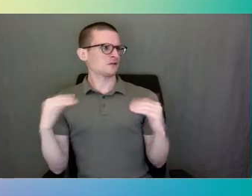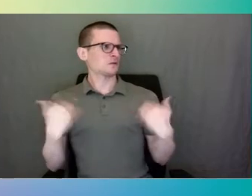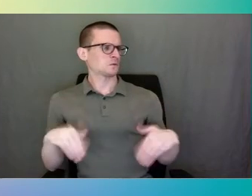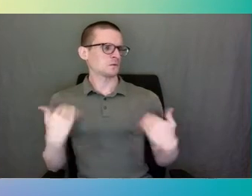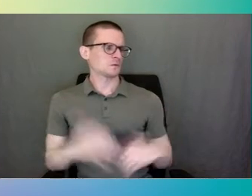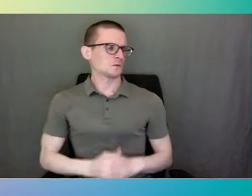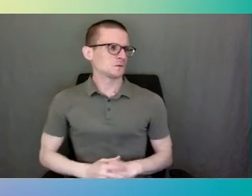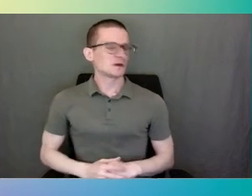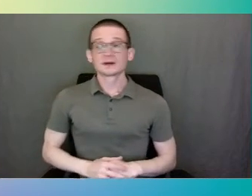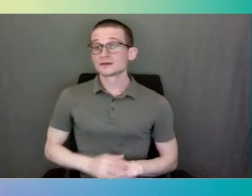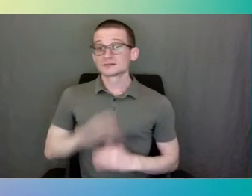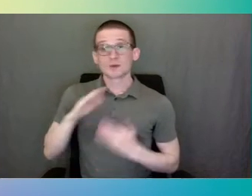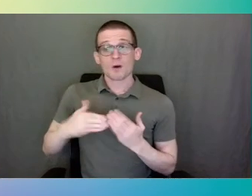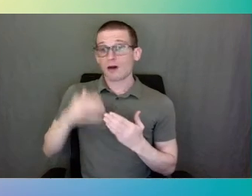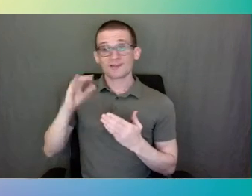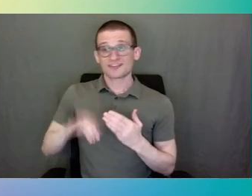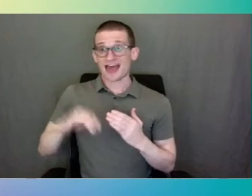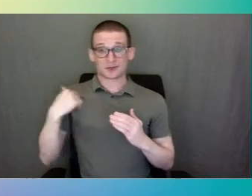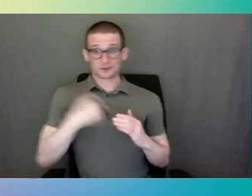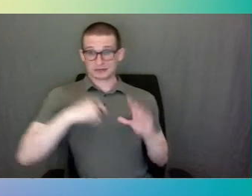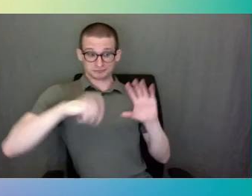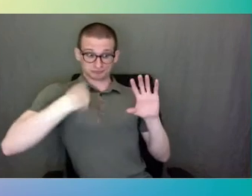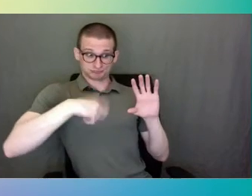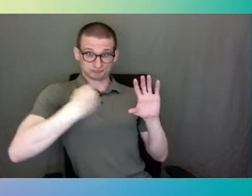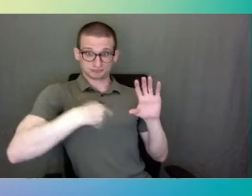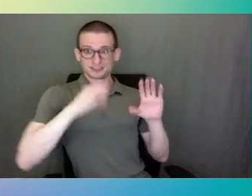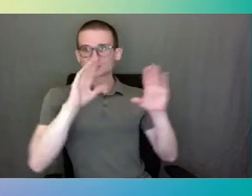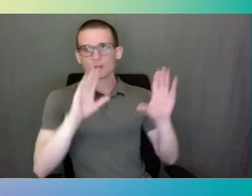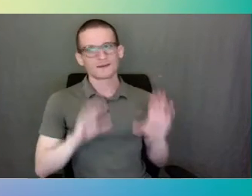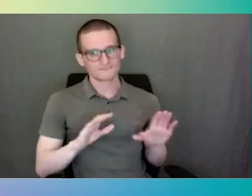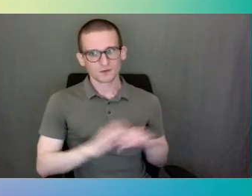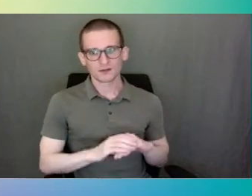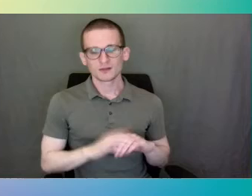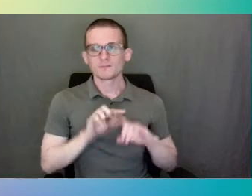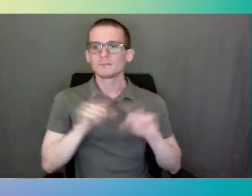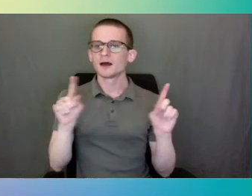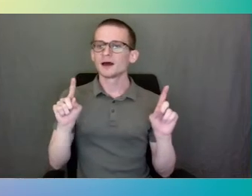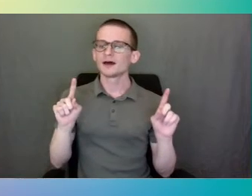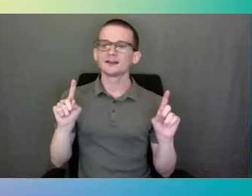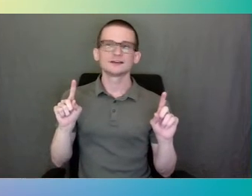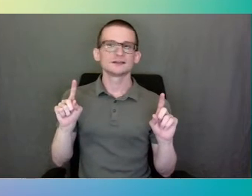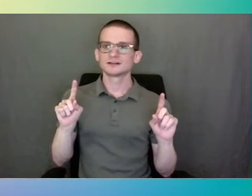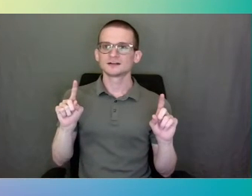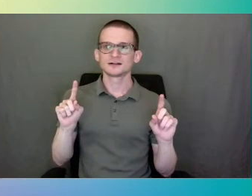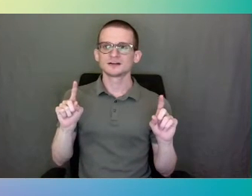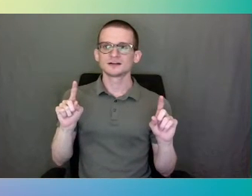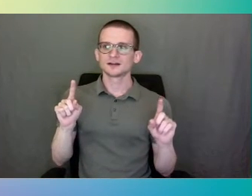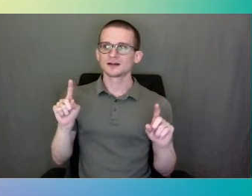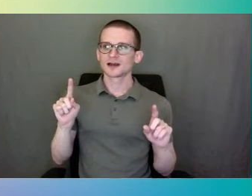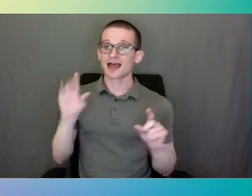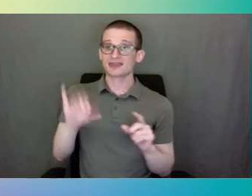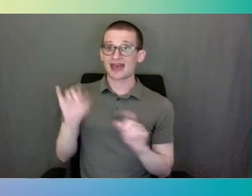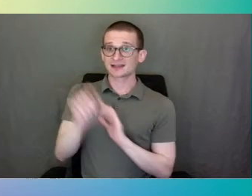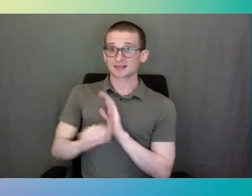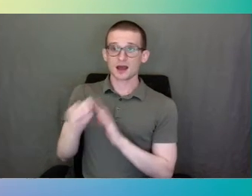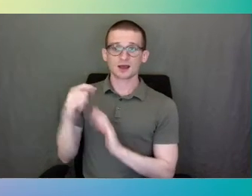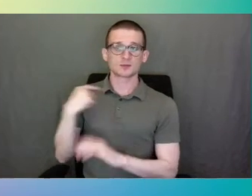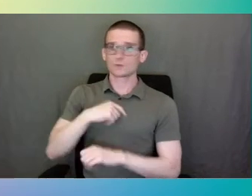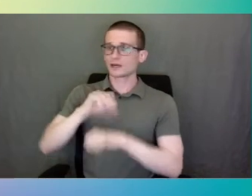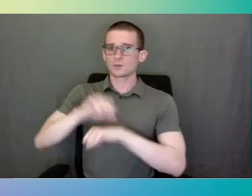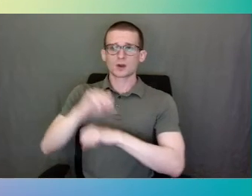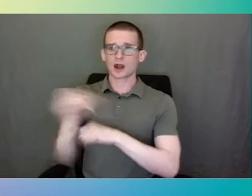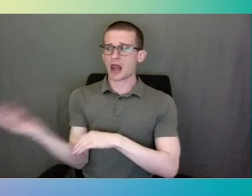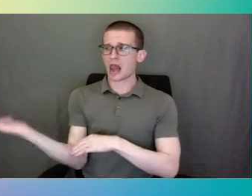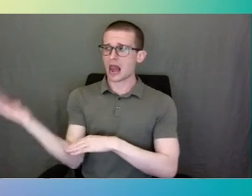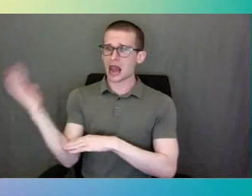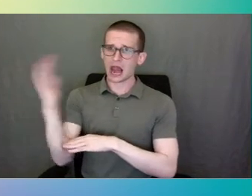this is all on tape. It was pretty wonderful, but we had been working from 10 to 10, taking very small